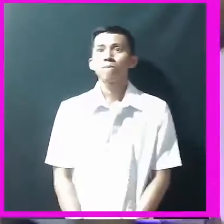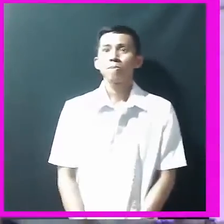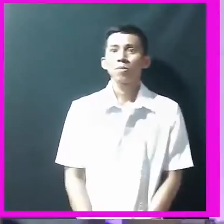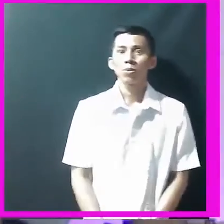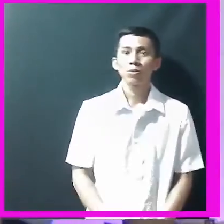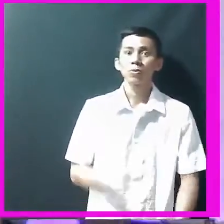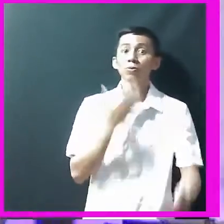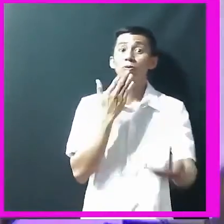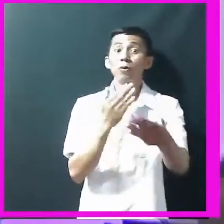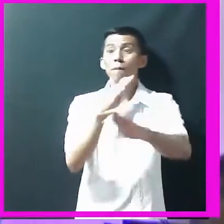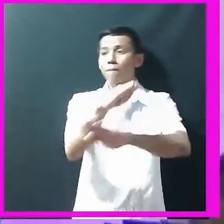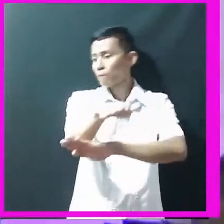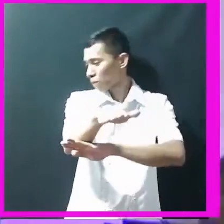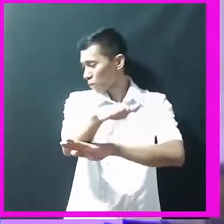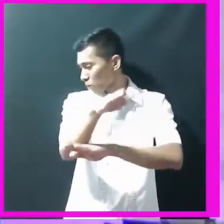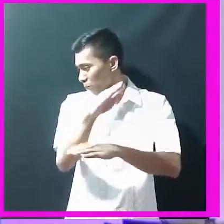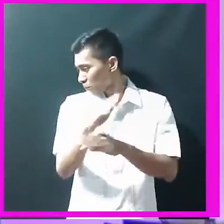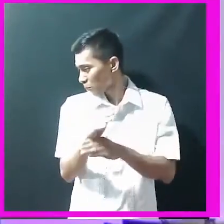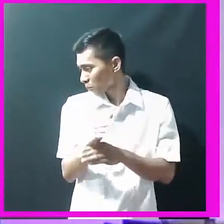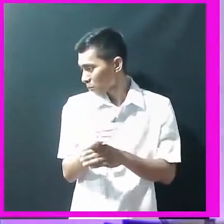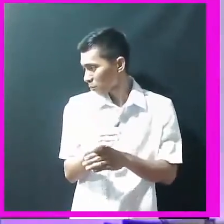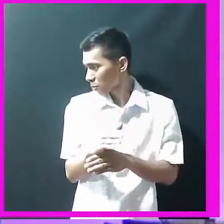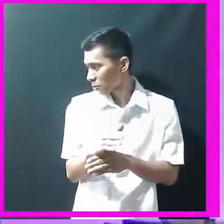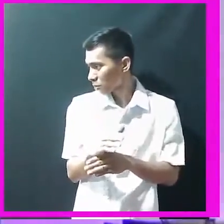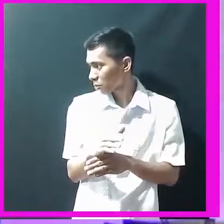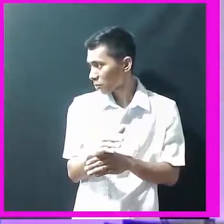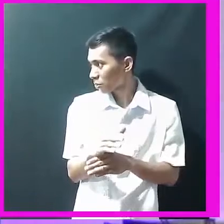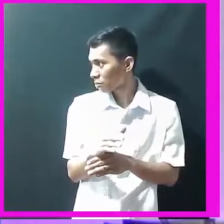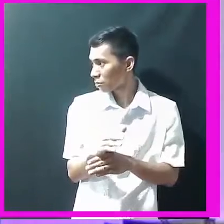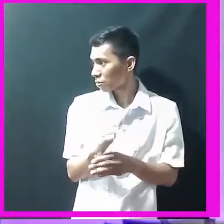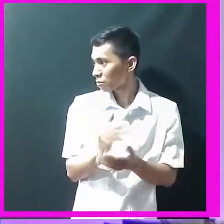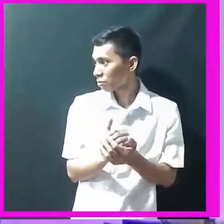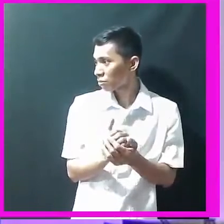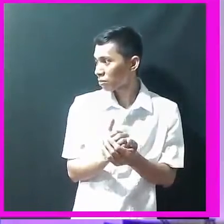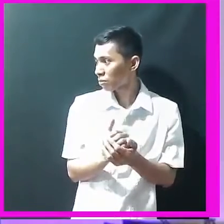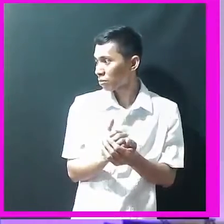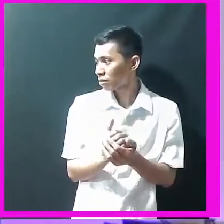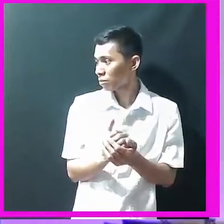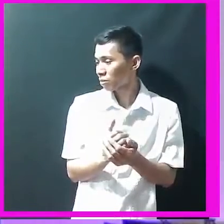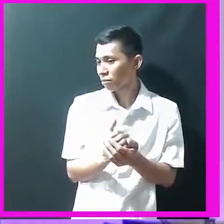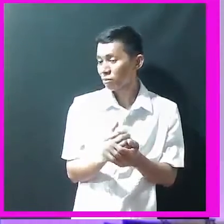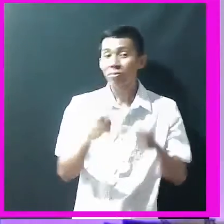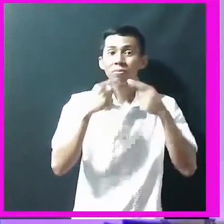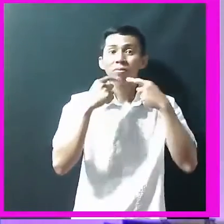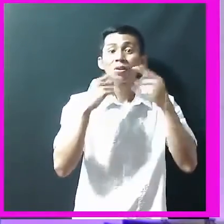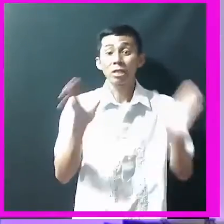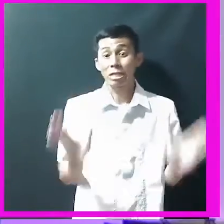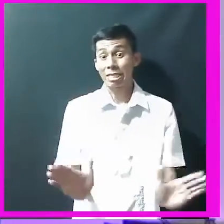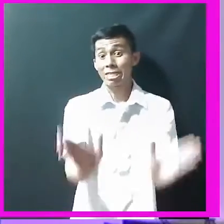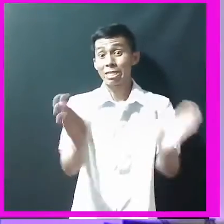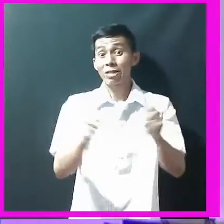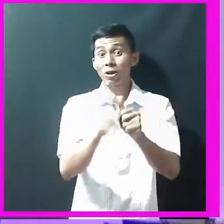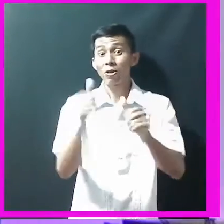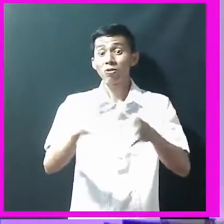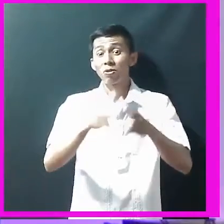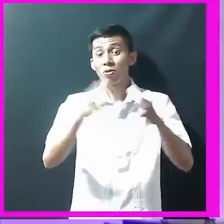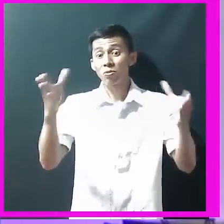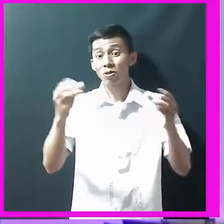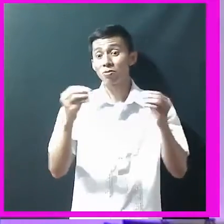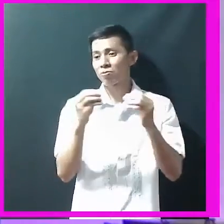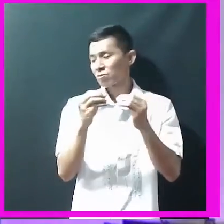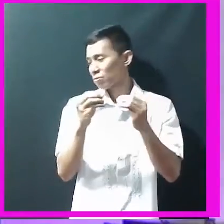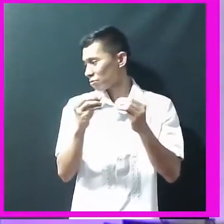Not forsaking the assemblings of ourselves together as the manner of some is, but exhorting one another, and so much the